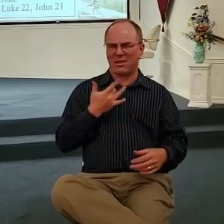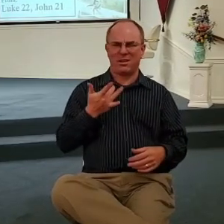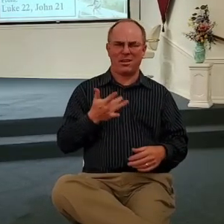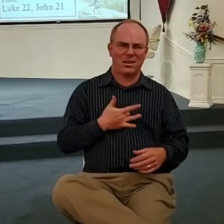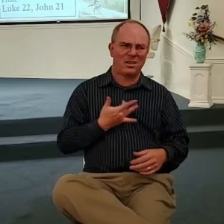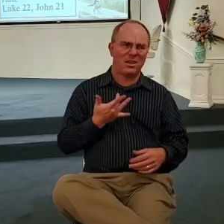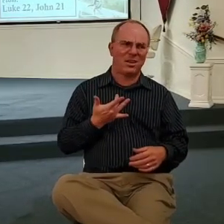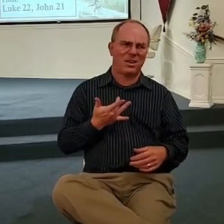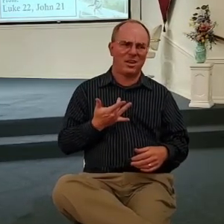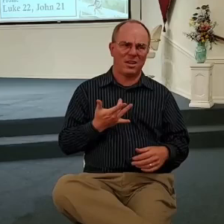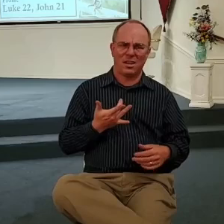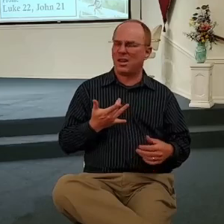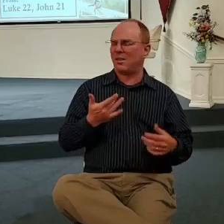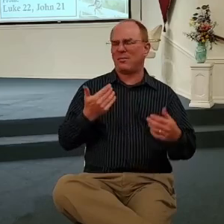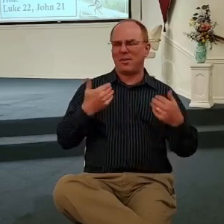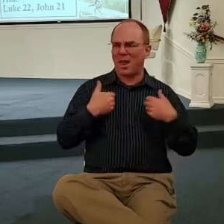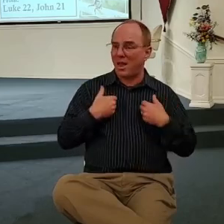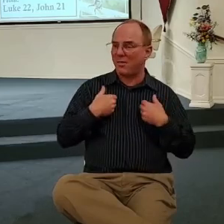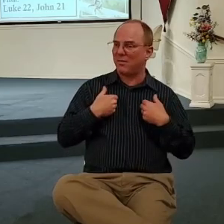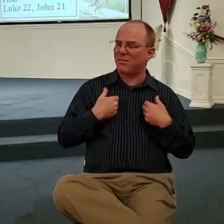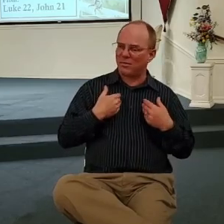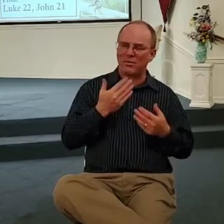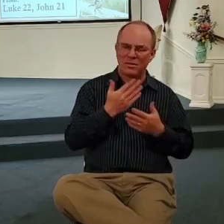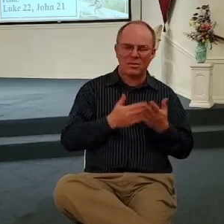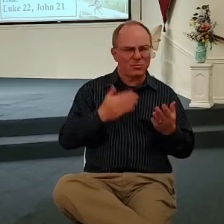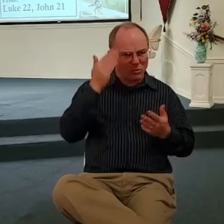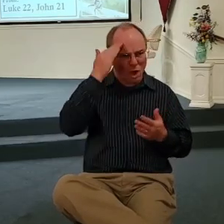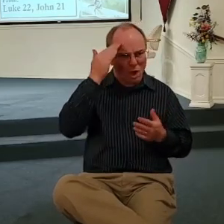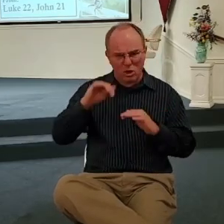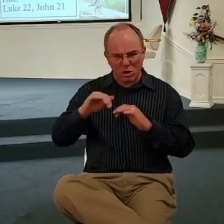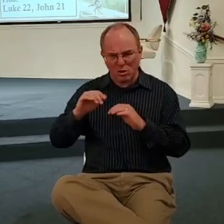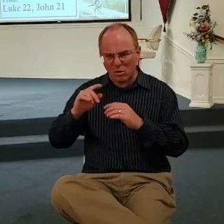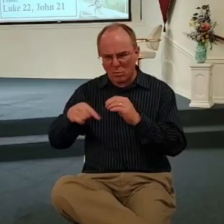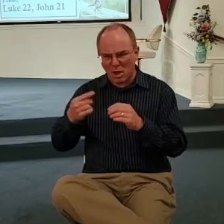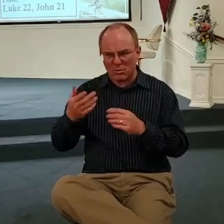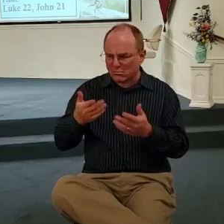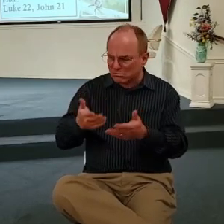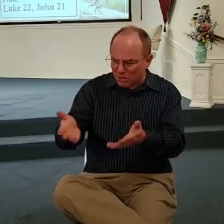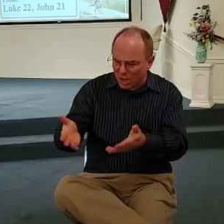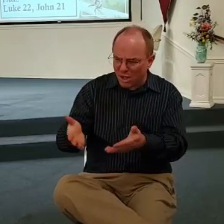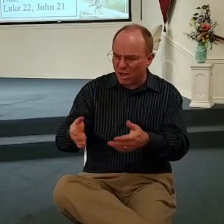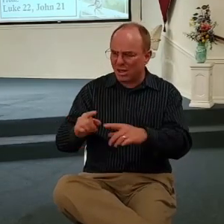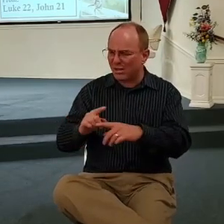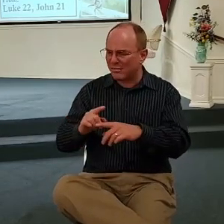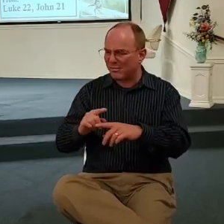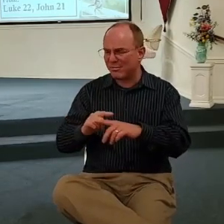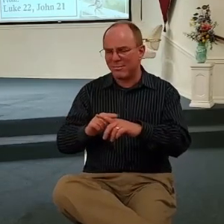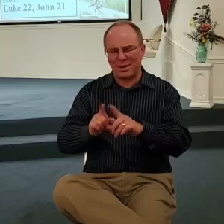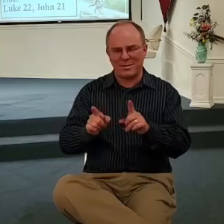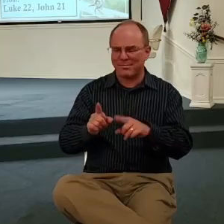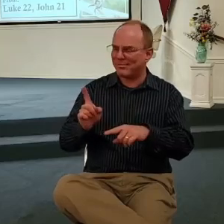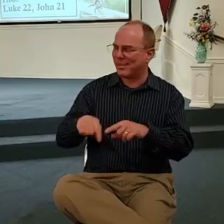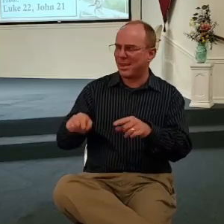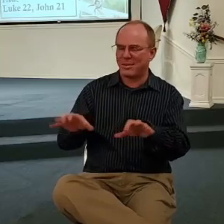you have some knowledge of something, and it just doesn't feel right to go back.